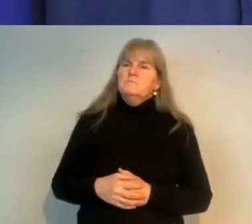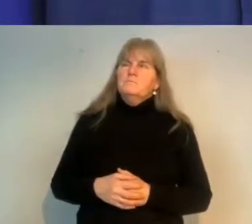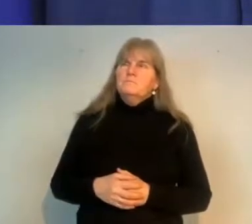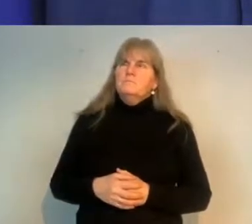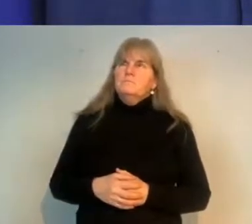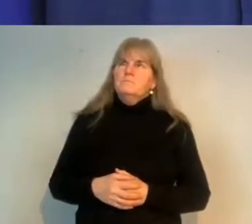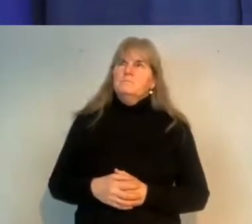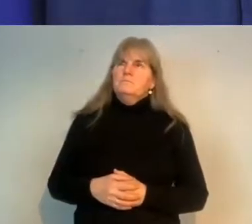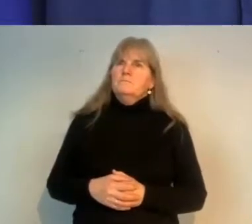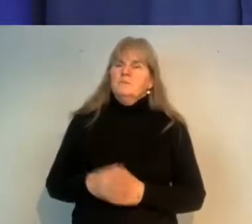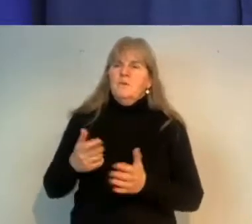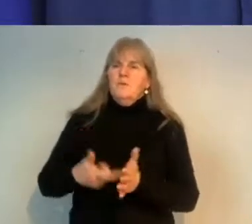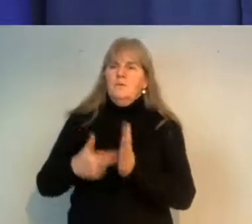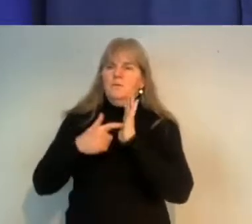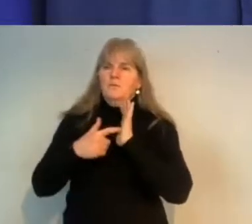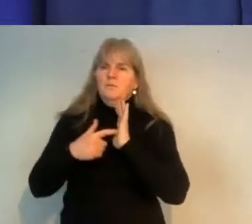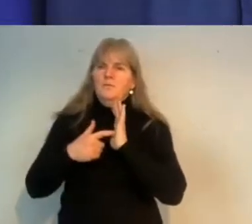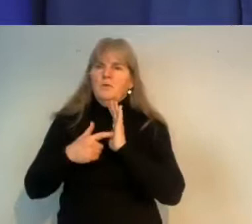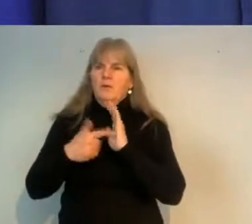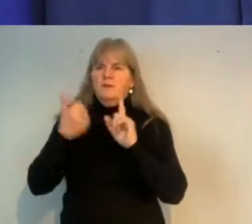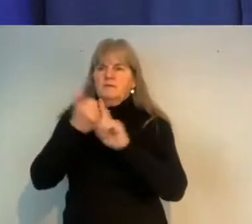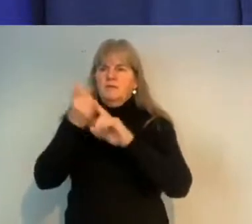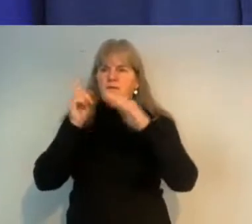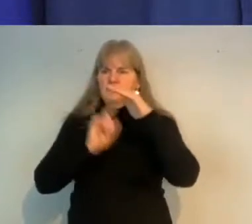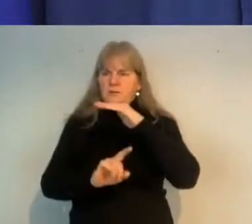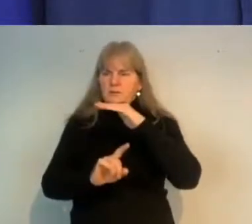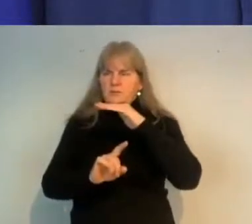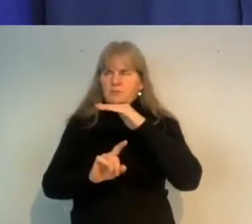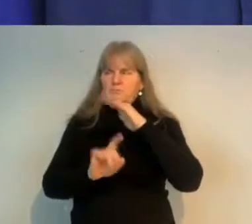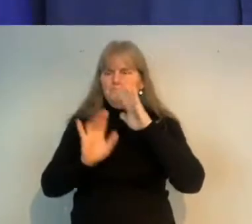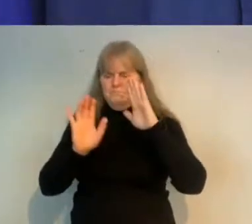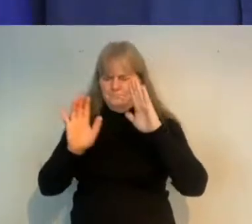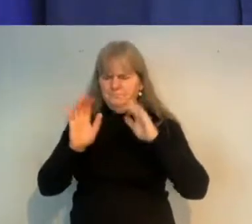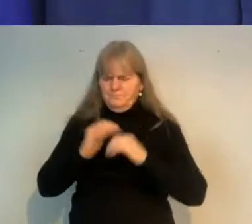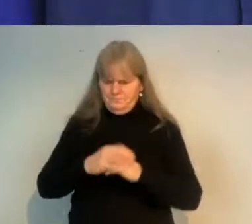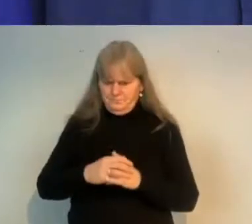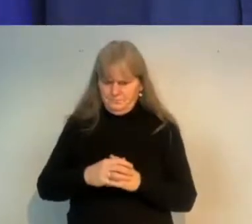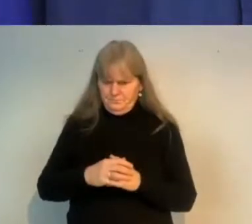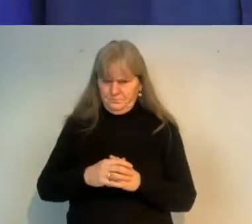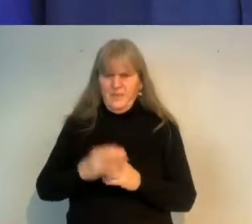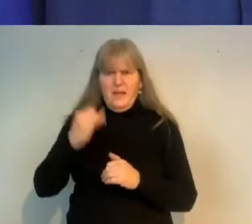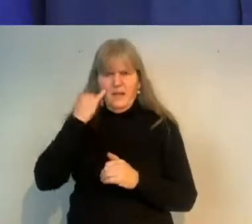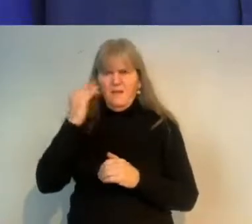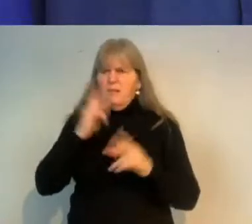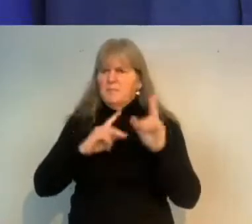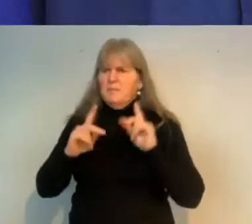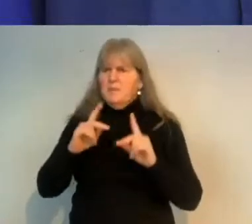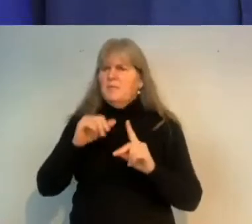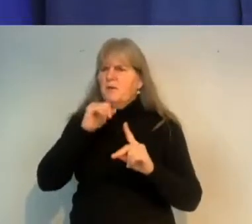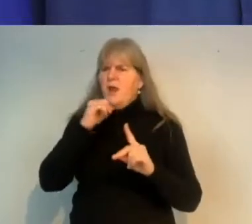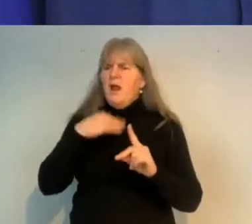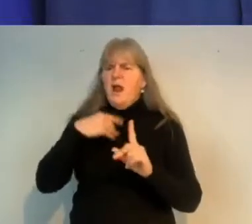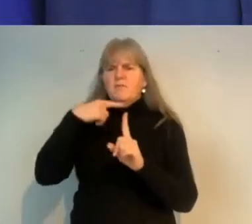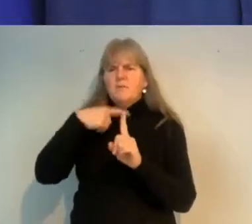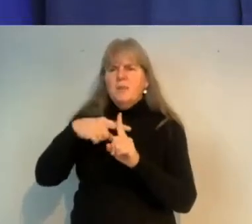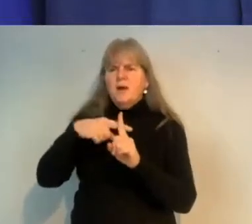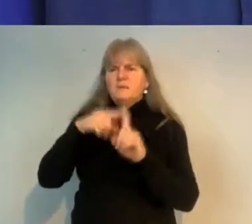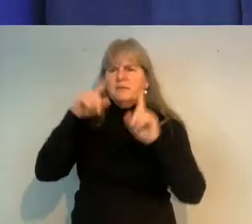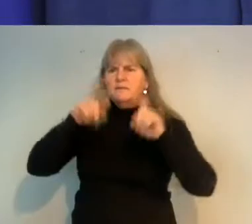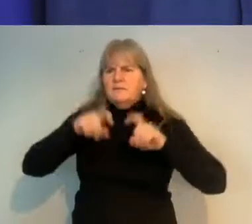mandatory self-isolation. I'm wondering, if people are not getting a positive test done,